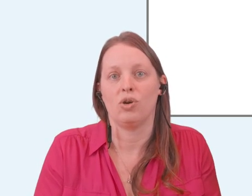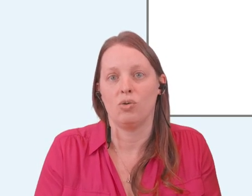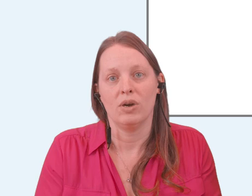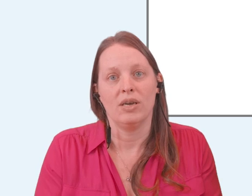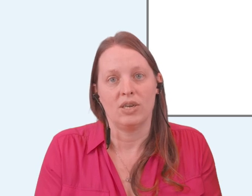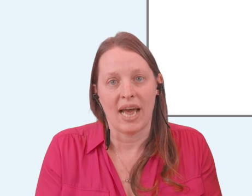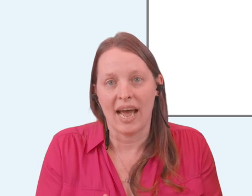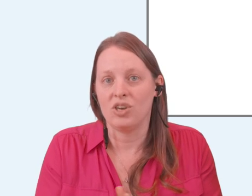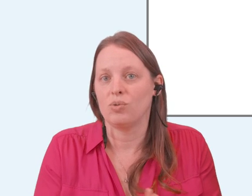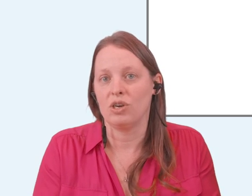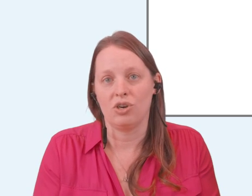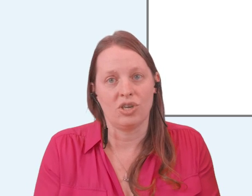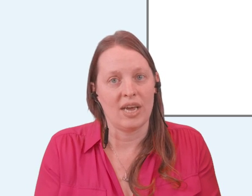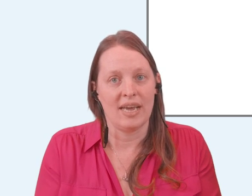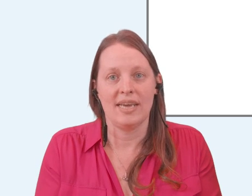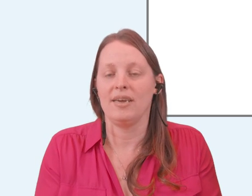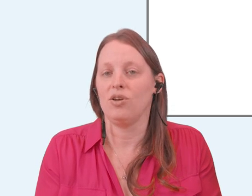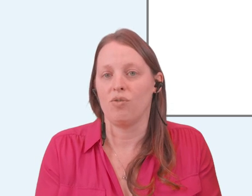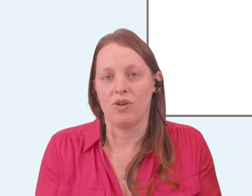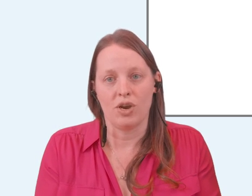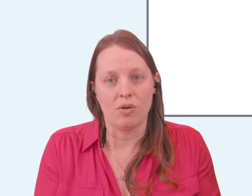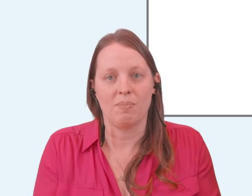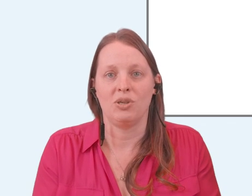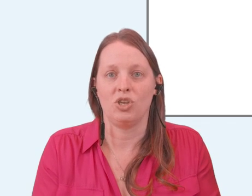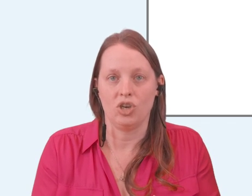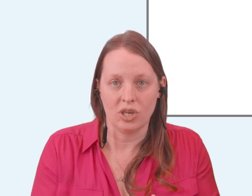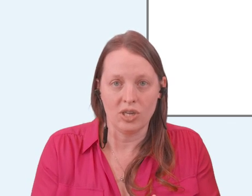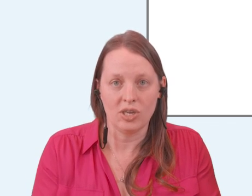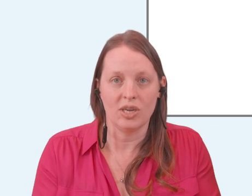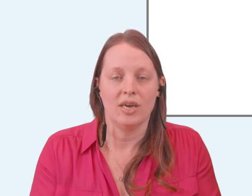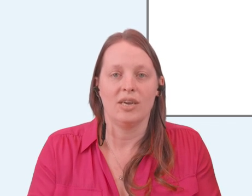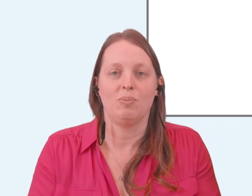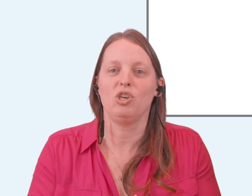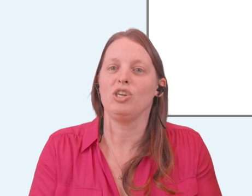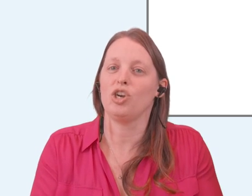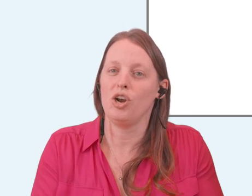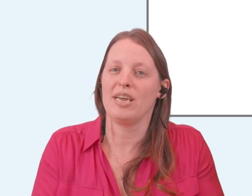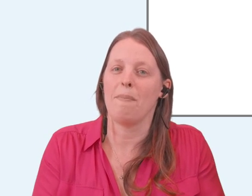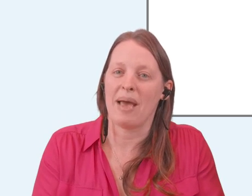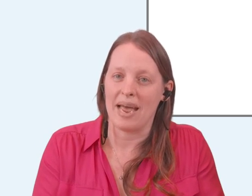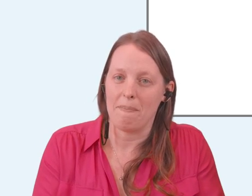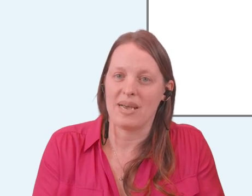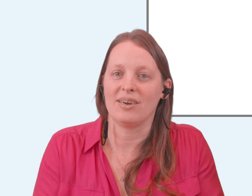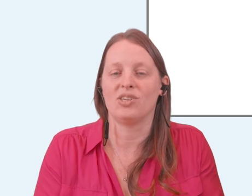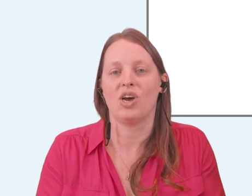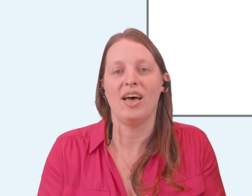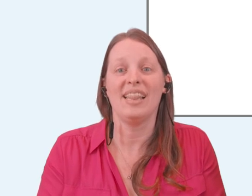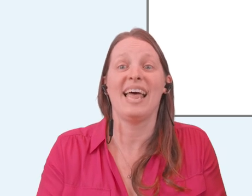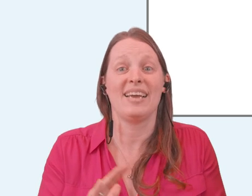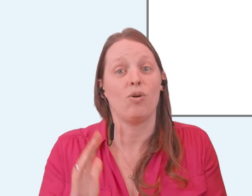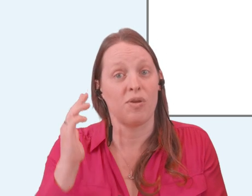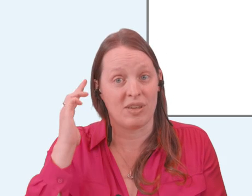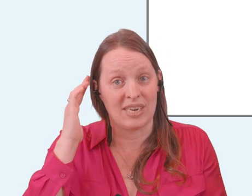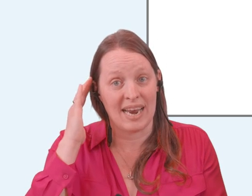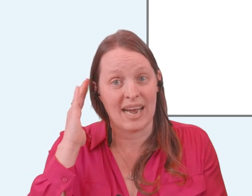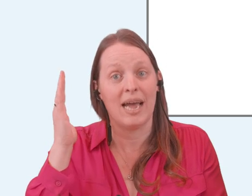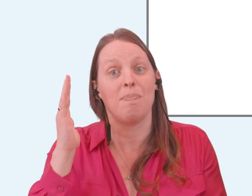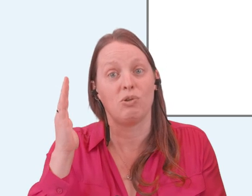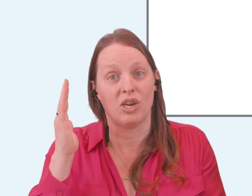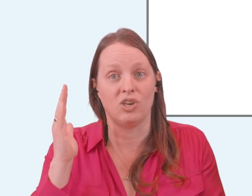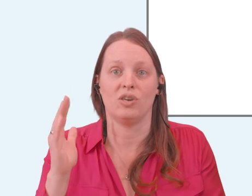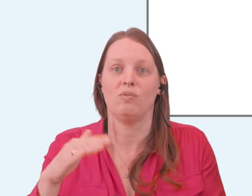BPPV. So to add to what you're saying, if we know the positions, especially turning in bed, because unlike